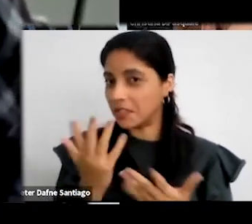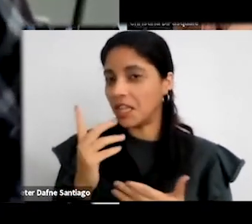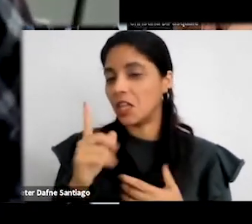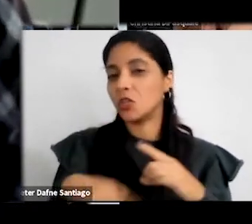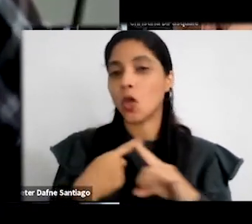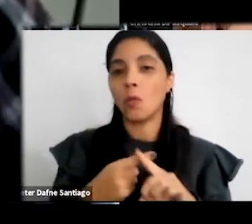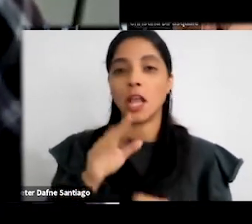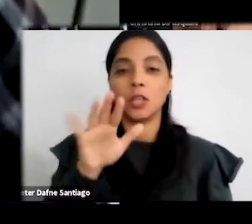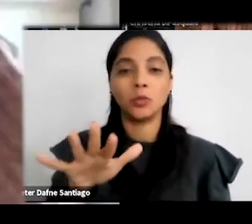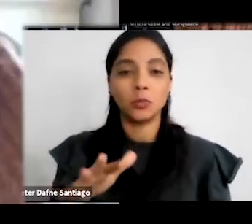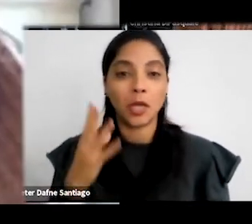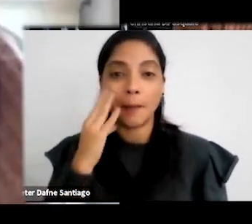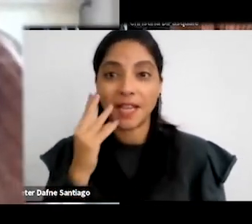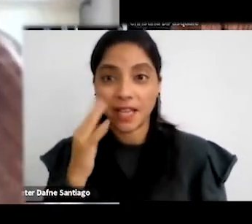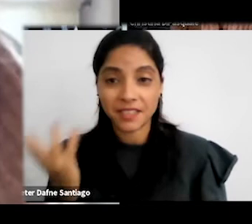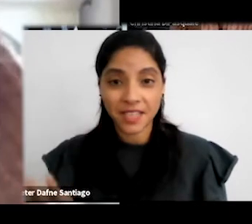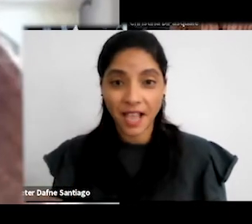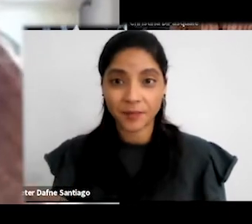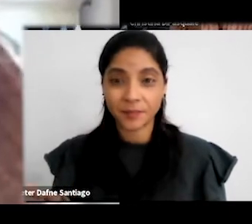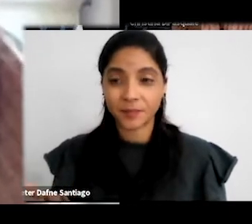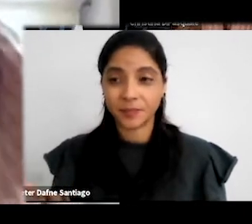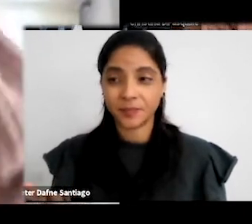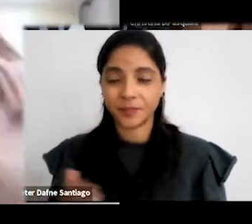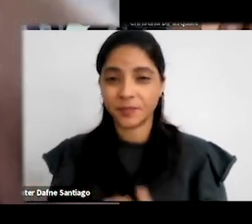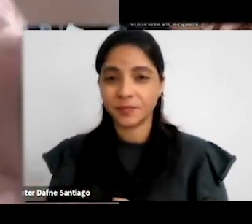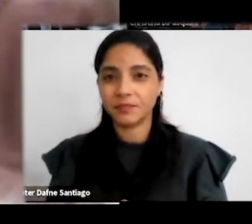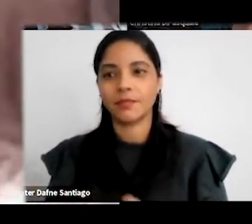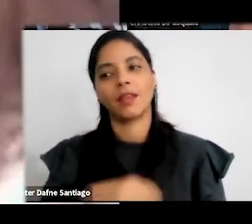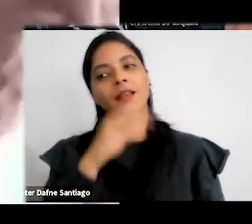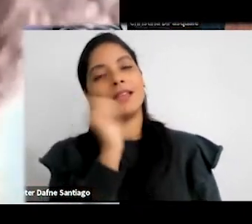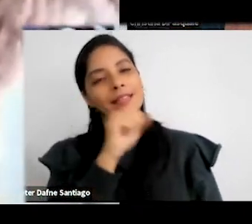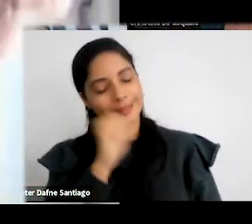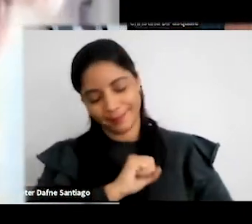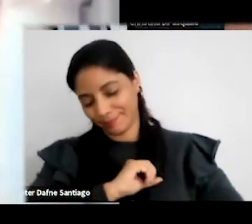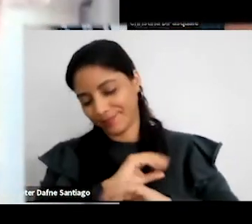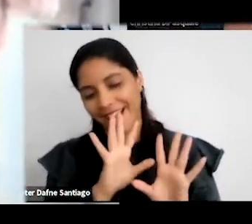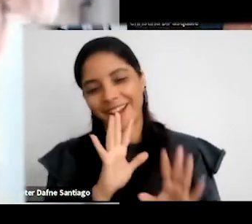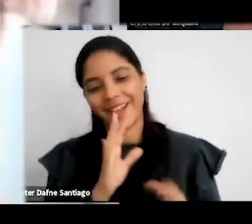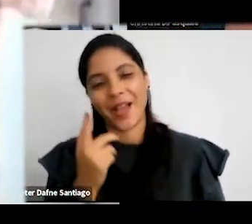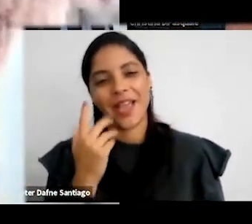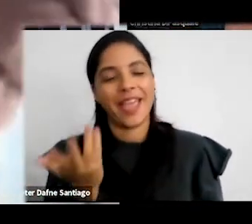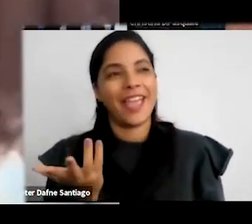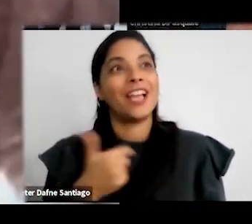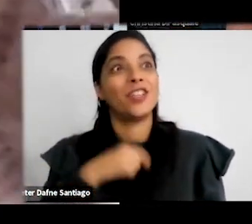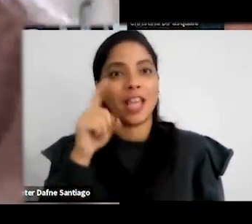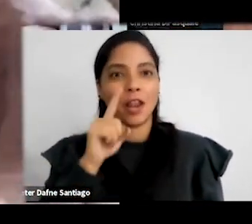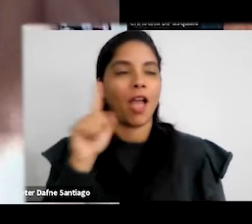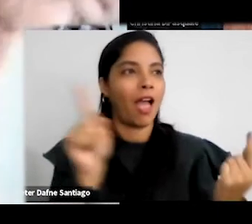with Humberto? Sure. Yeah, I have been able to meet so many people. I'm actually,